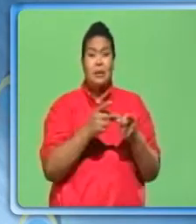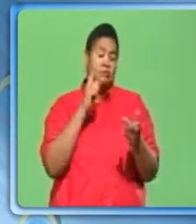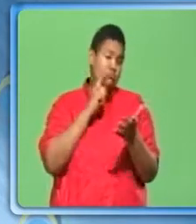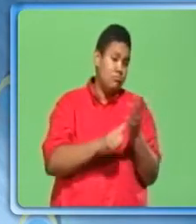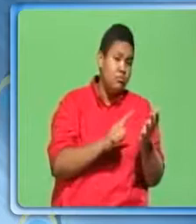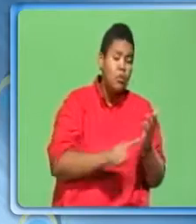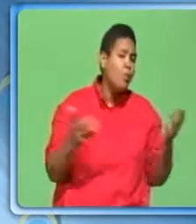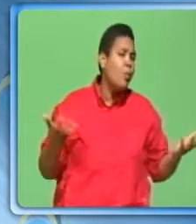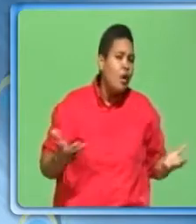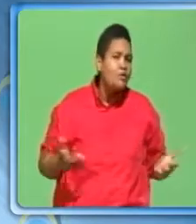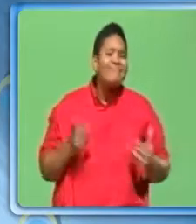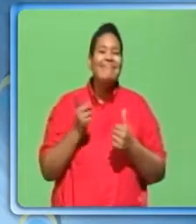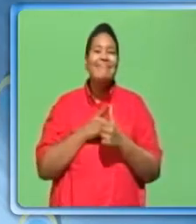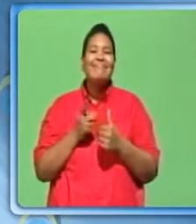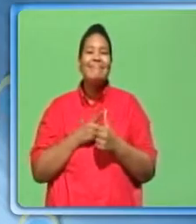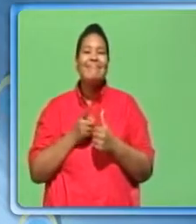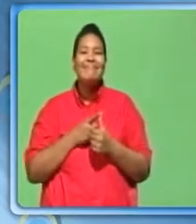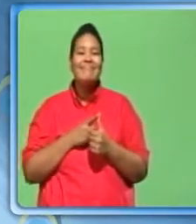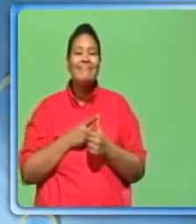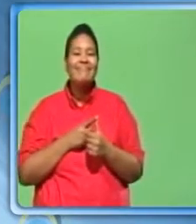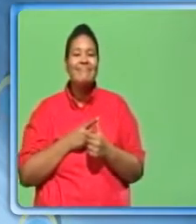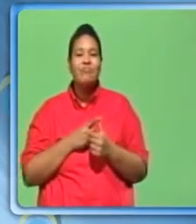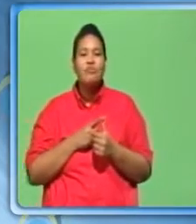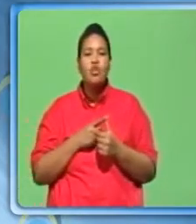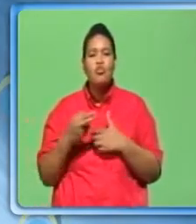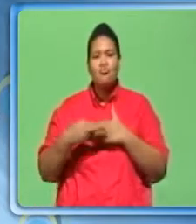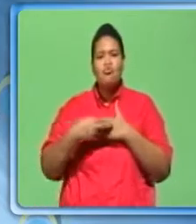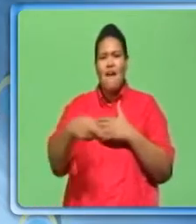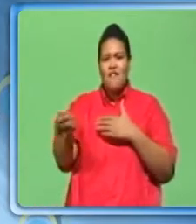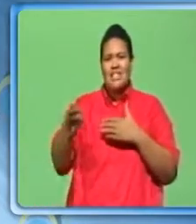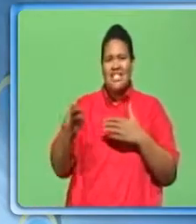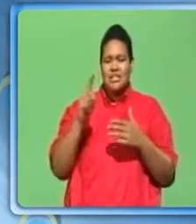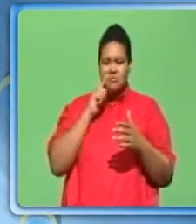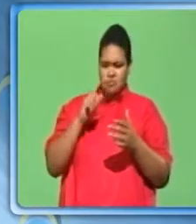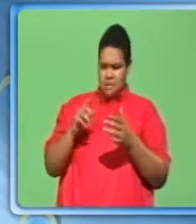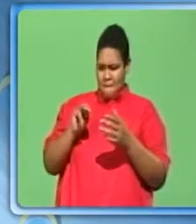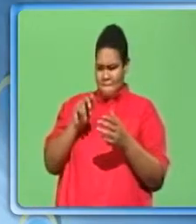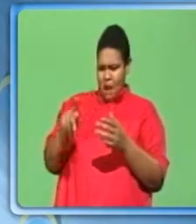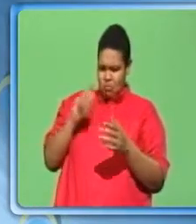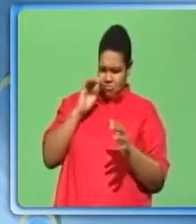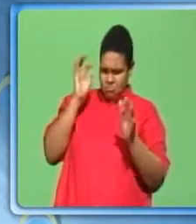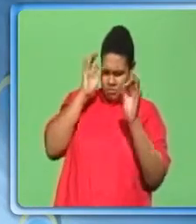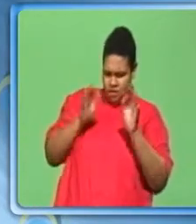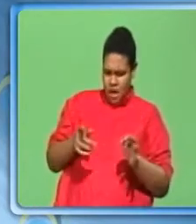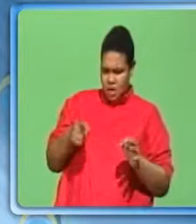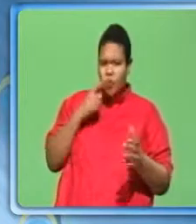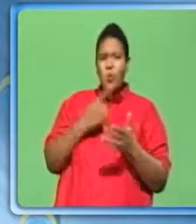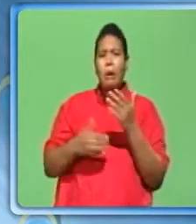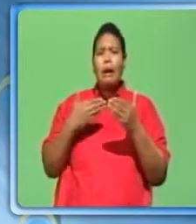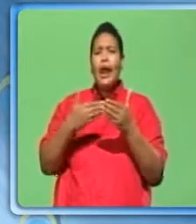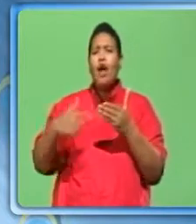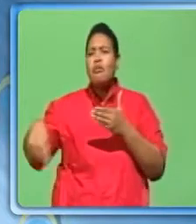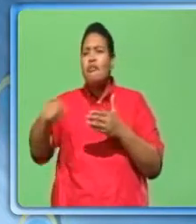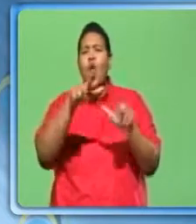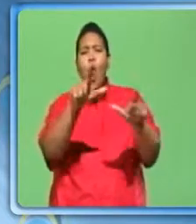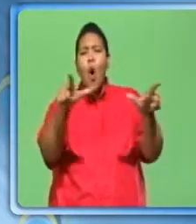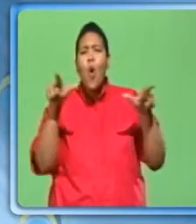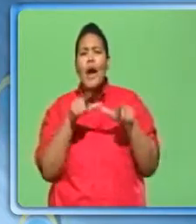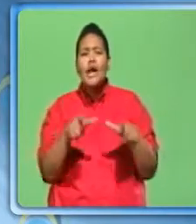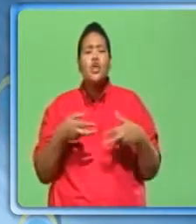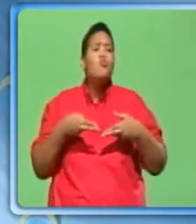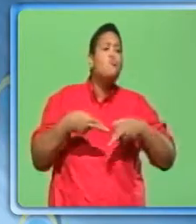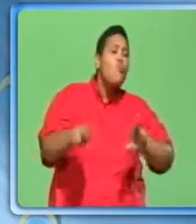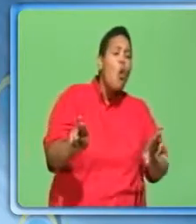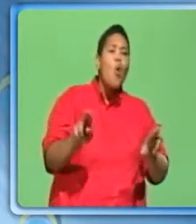investigations are: 1. Referencing survey maps to determine adjacent features, location,